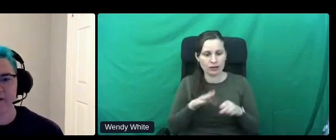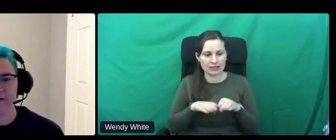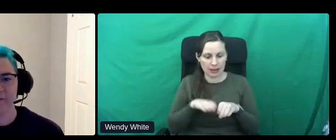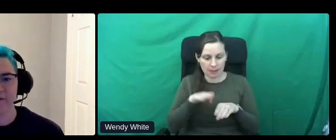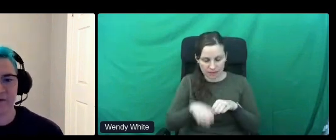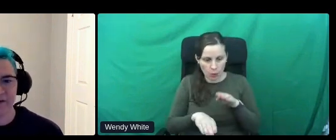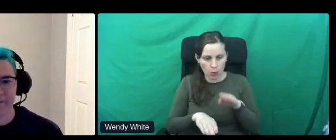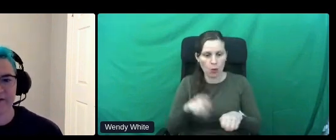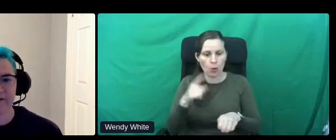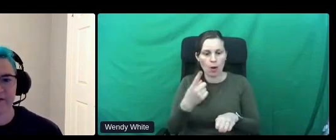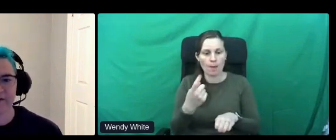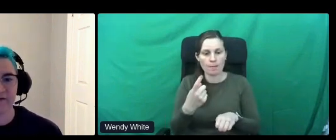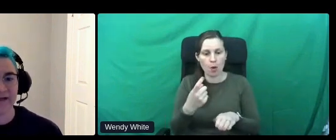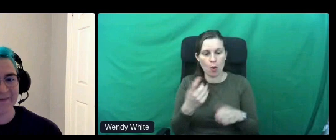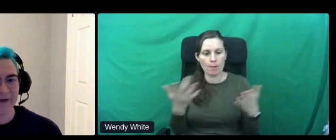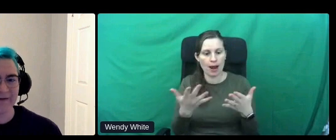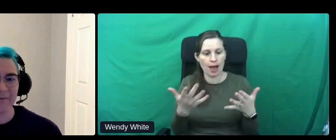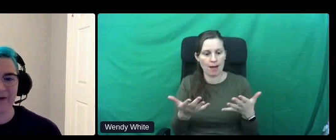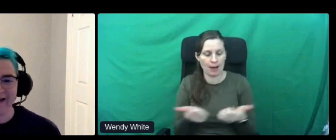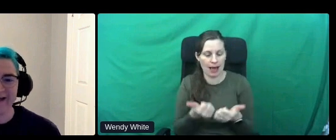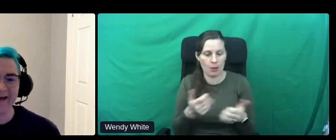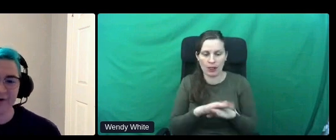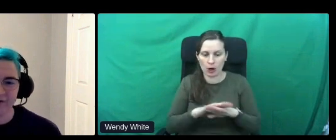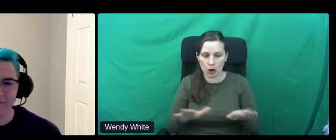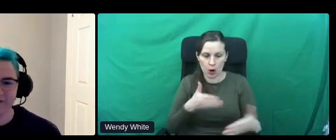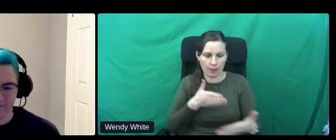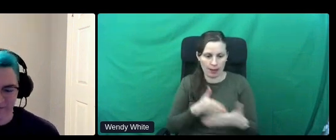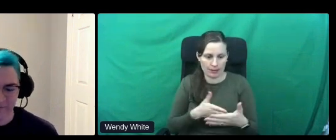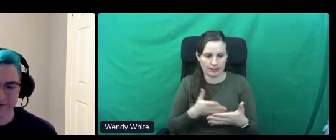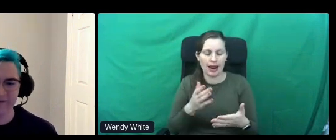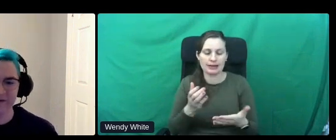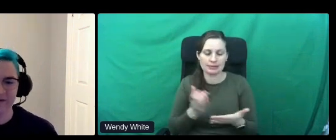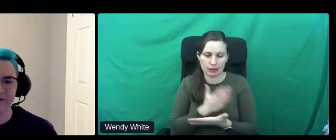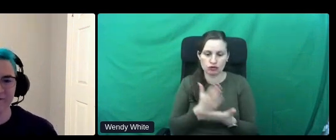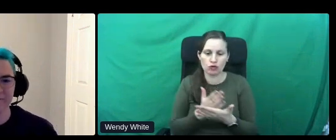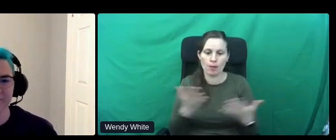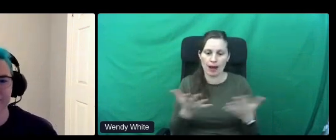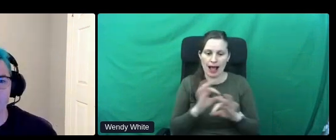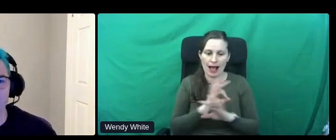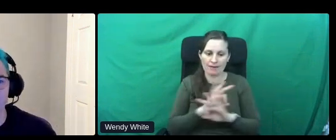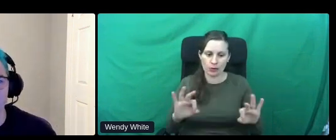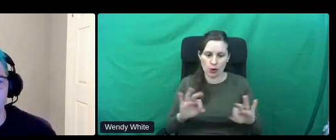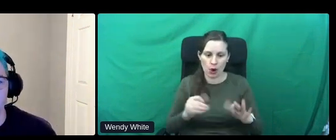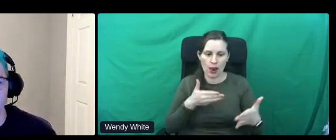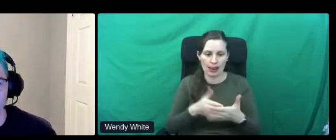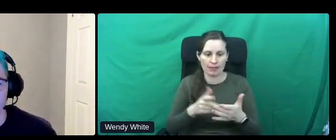player play with no limits. So let's make play have no limits for everyone.